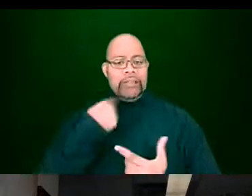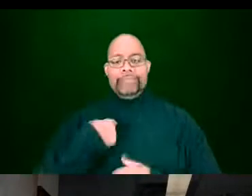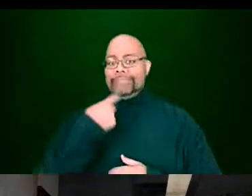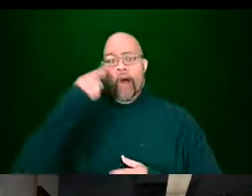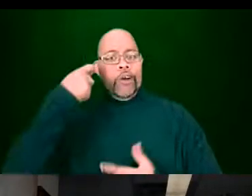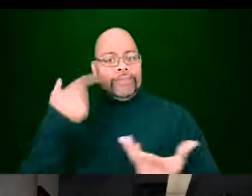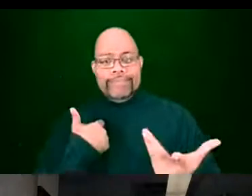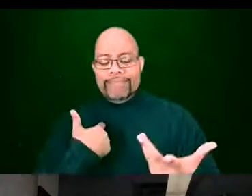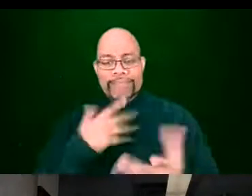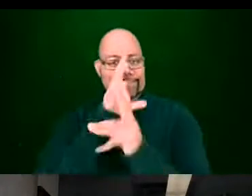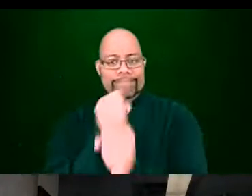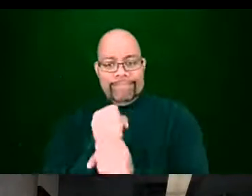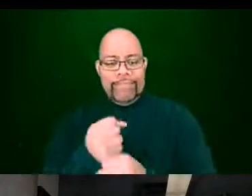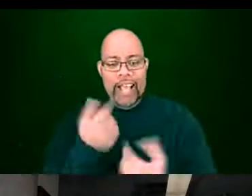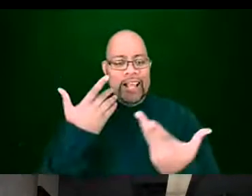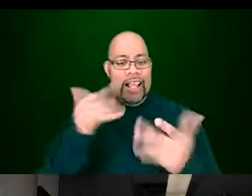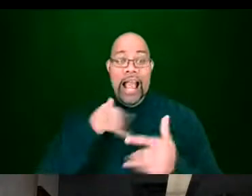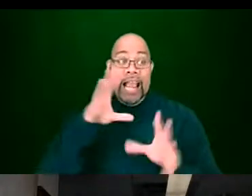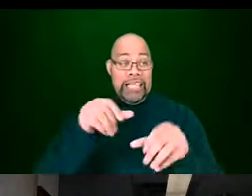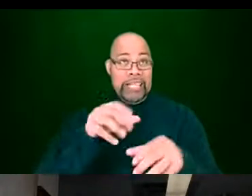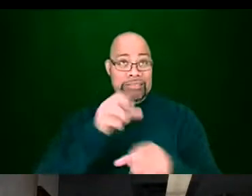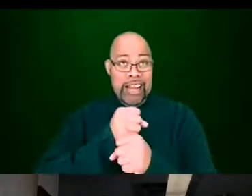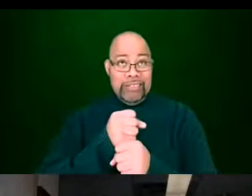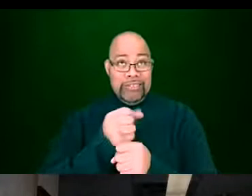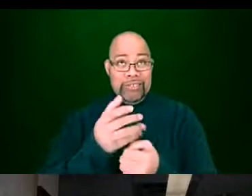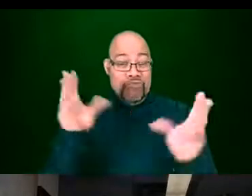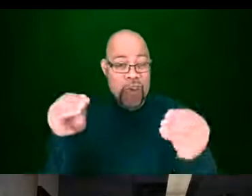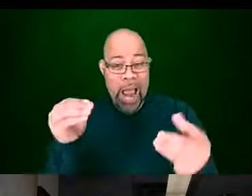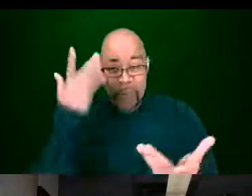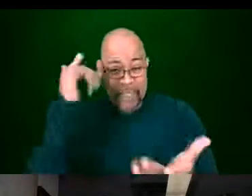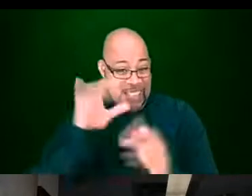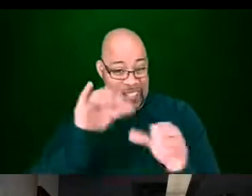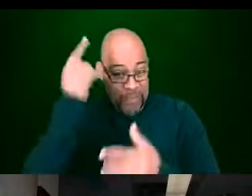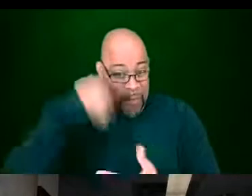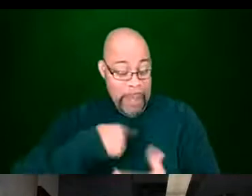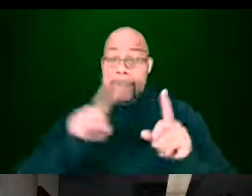I don't know why catching crabs in a little basket really did that for me, but it did.